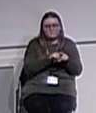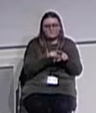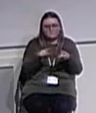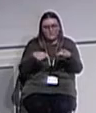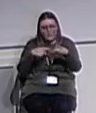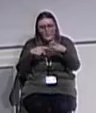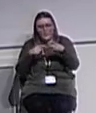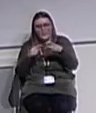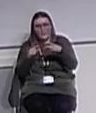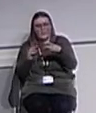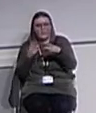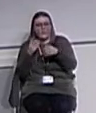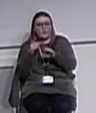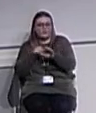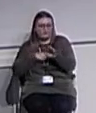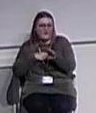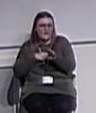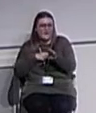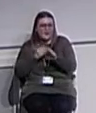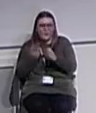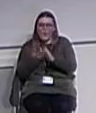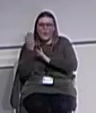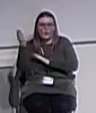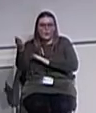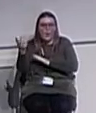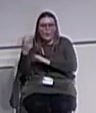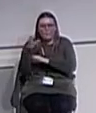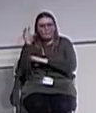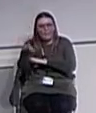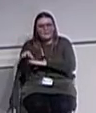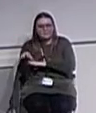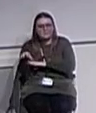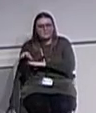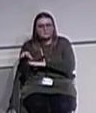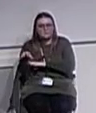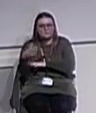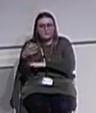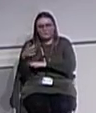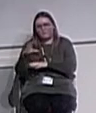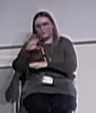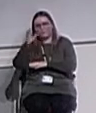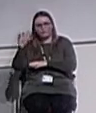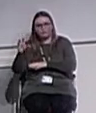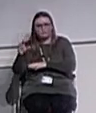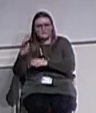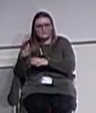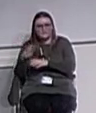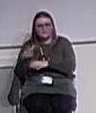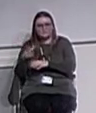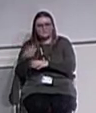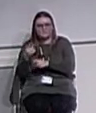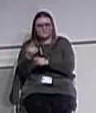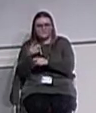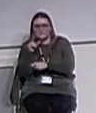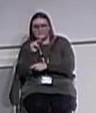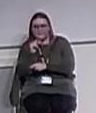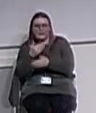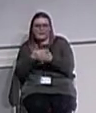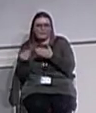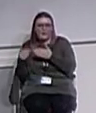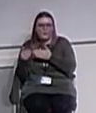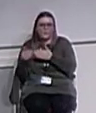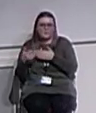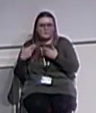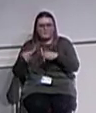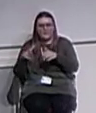placement in a country that speaks the language that you're studying. So you'd be working in a lab. We have partnerships